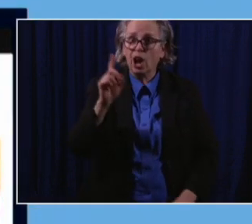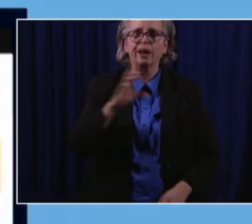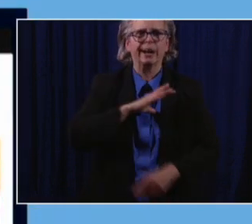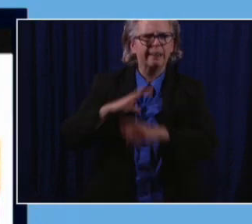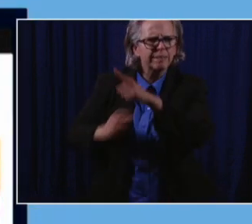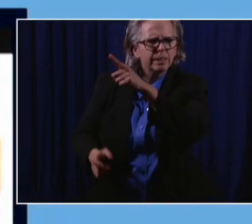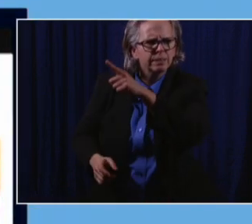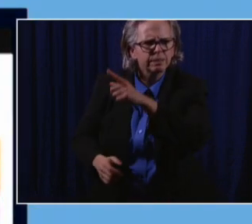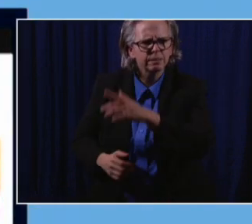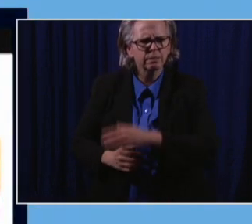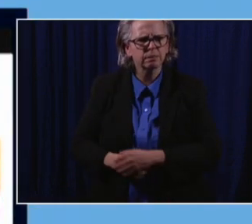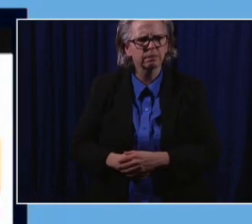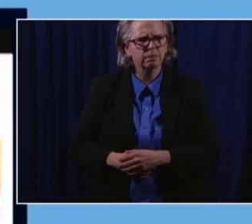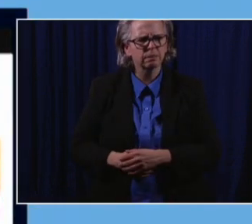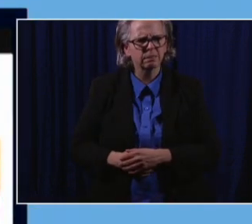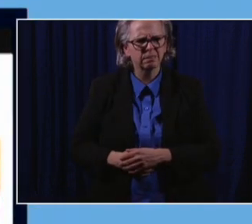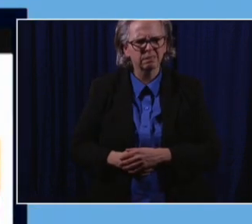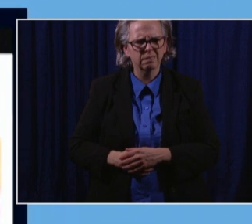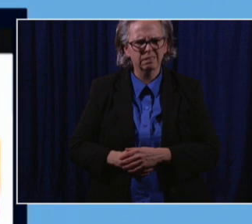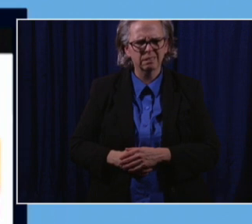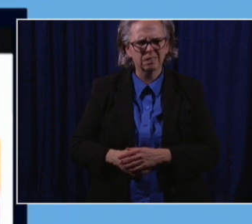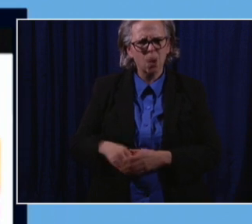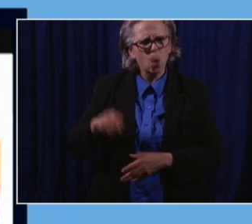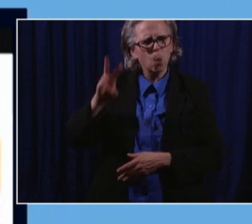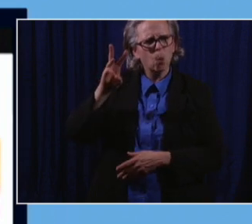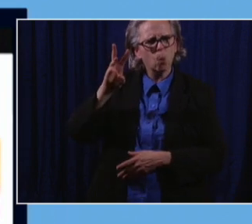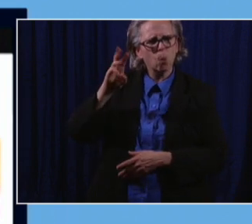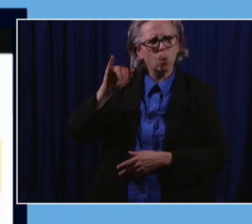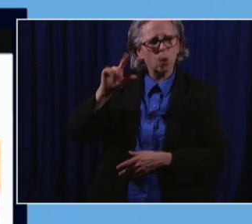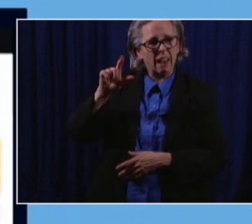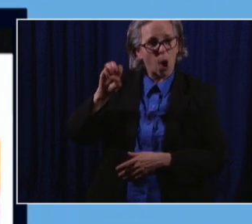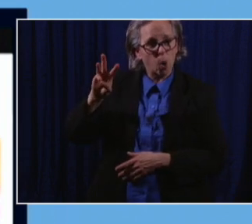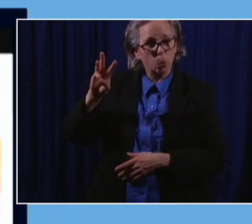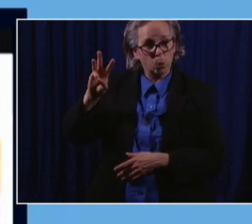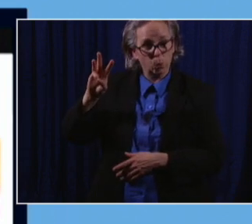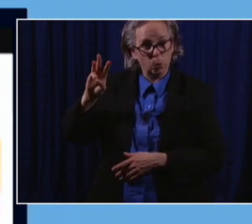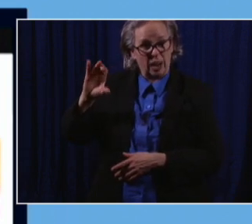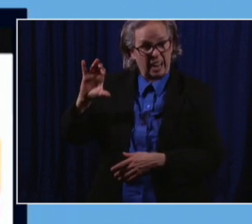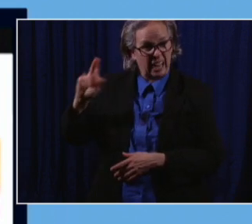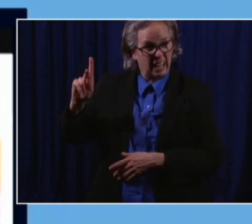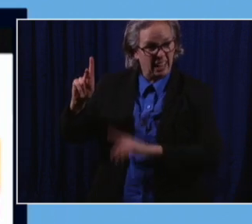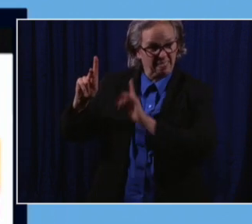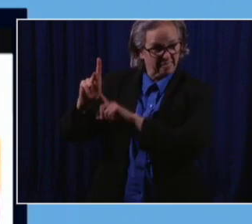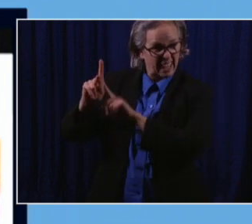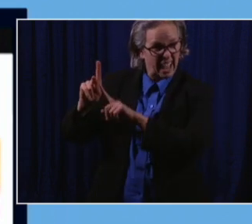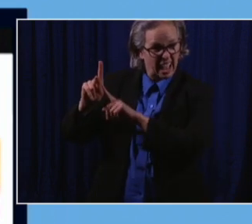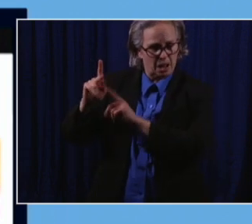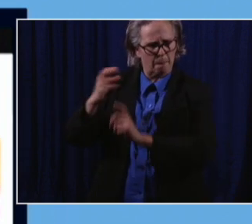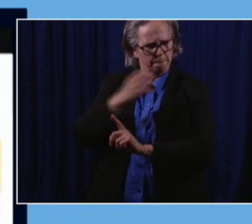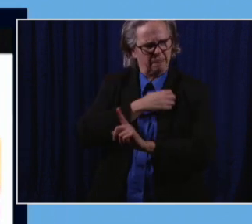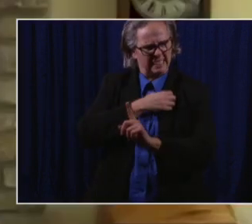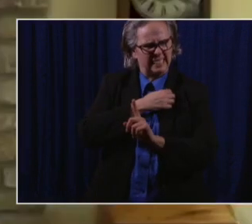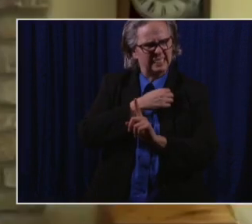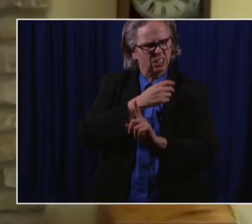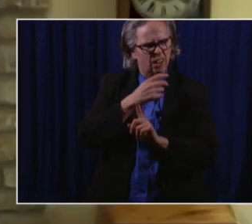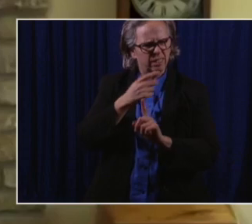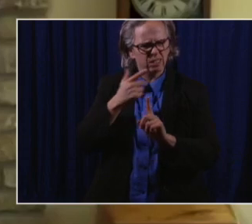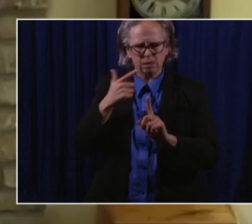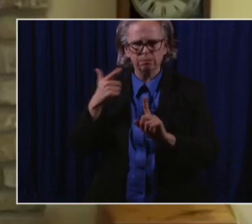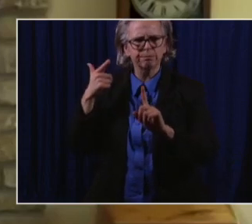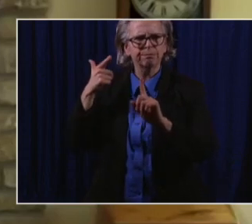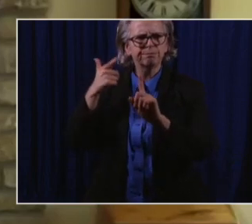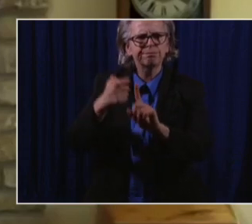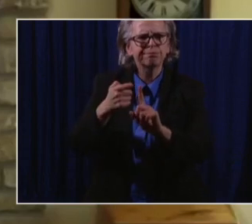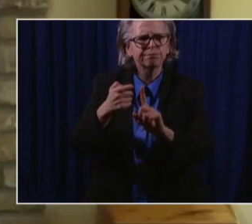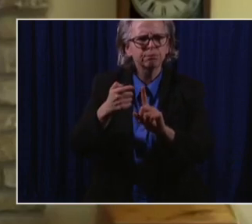And Willowick police officer at home recovering after being shot during a traffic stop.